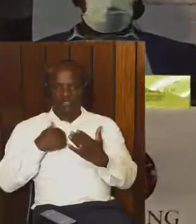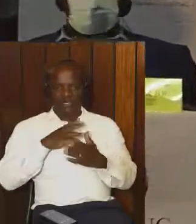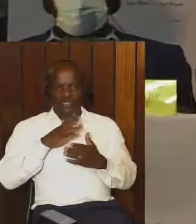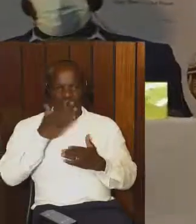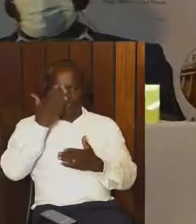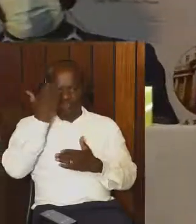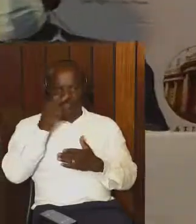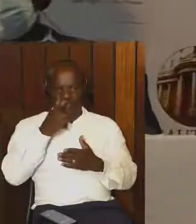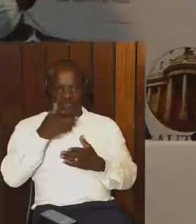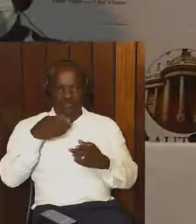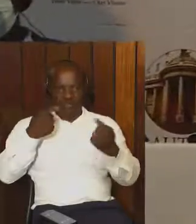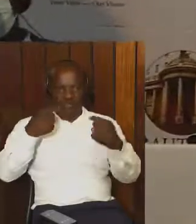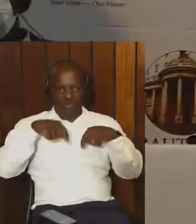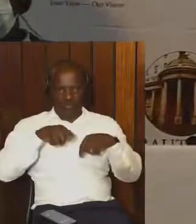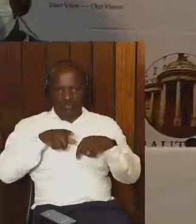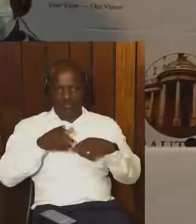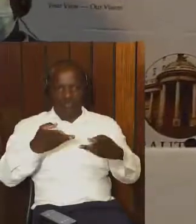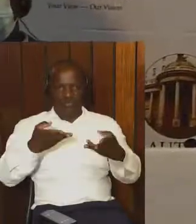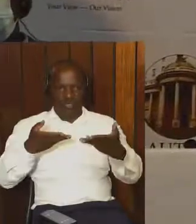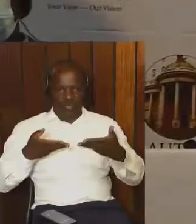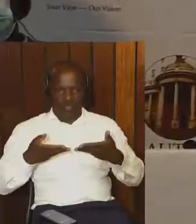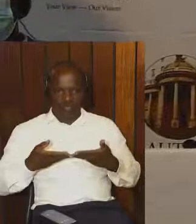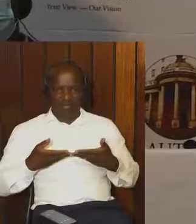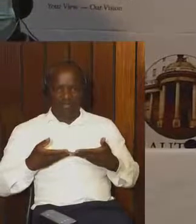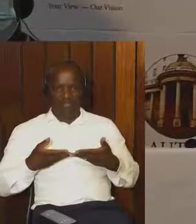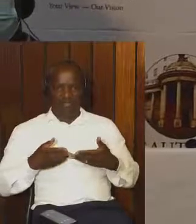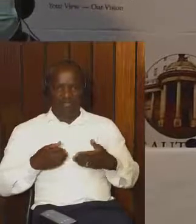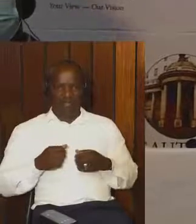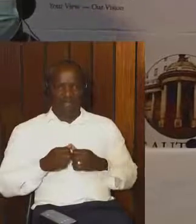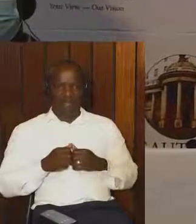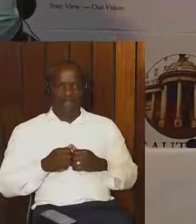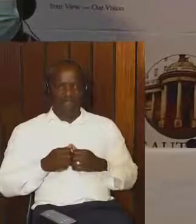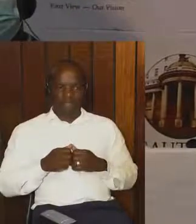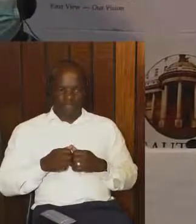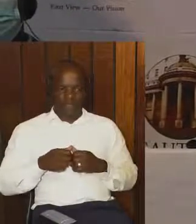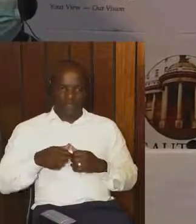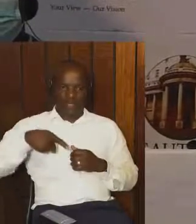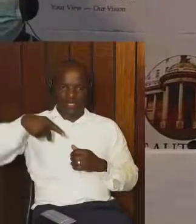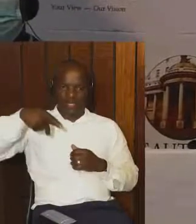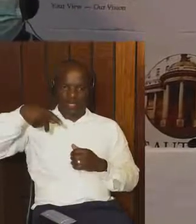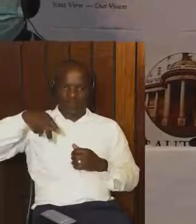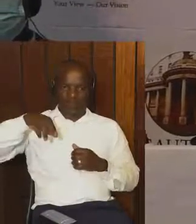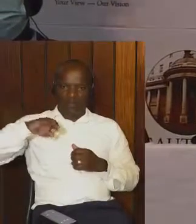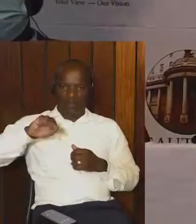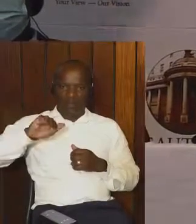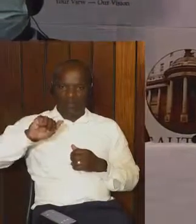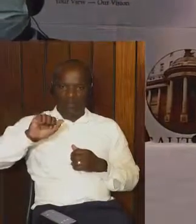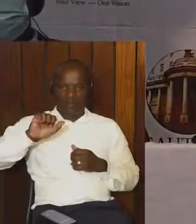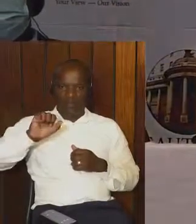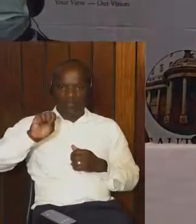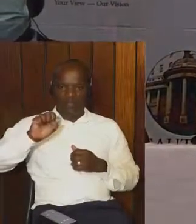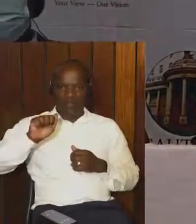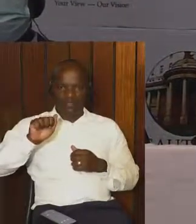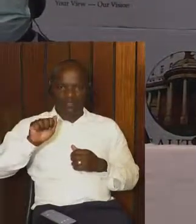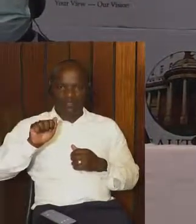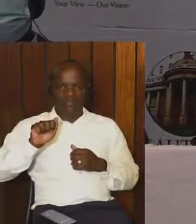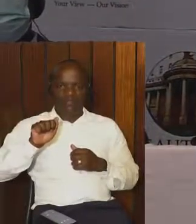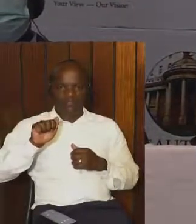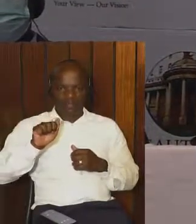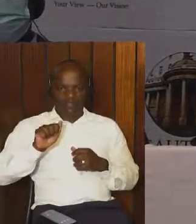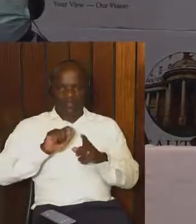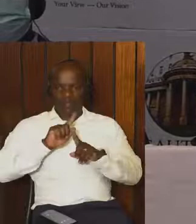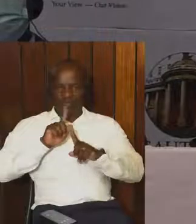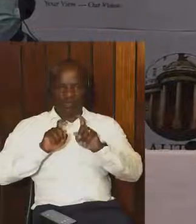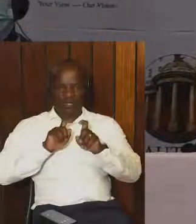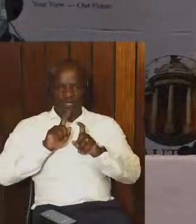So there's questions around PRASA, There's a whole lot of questions that